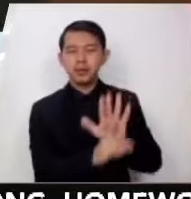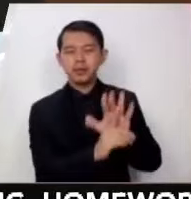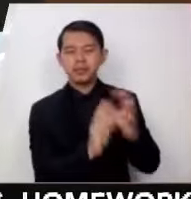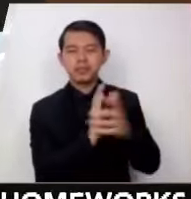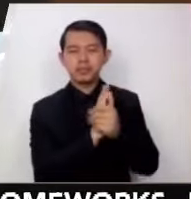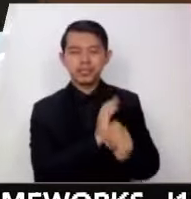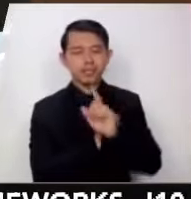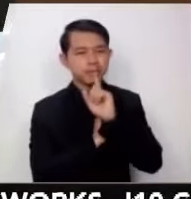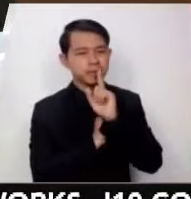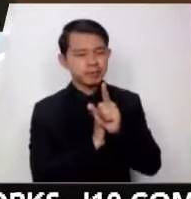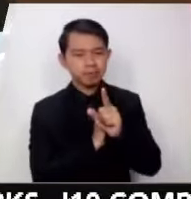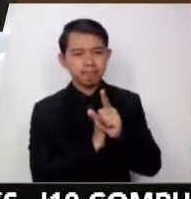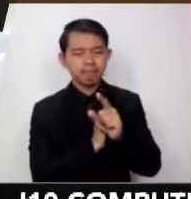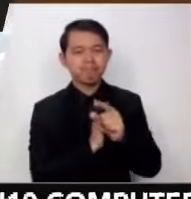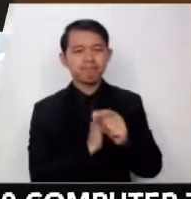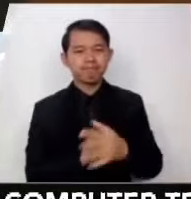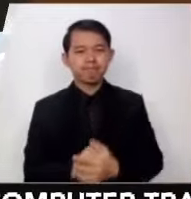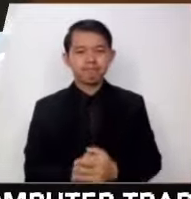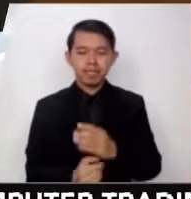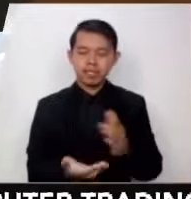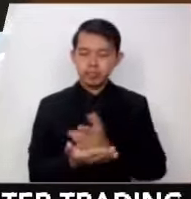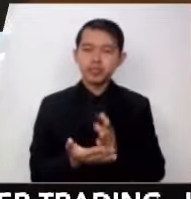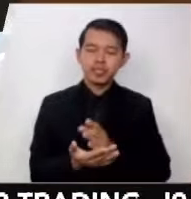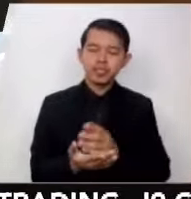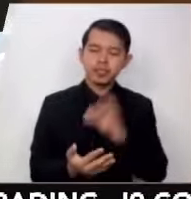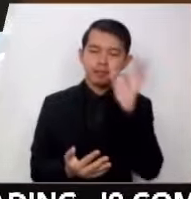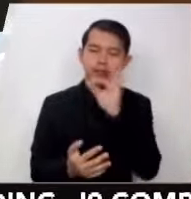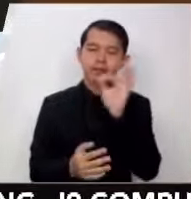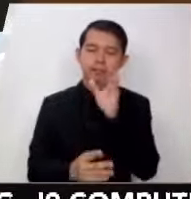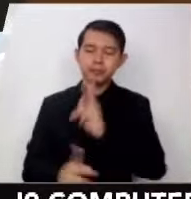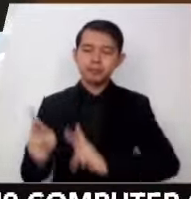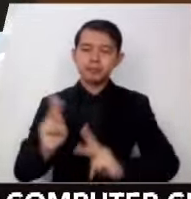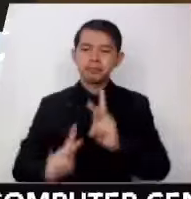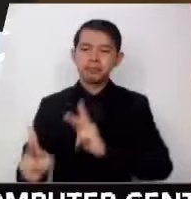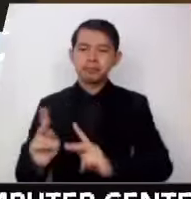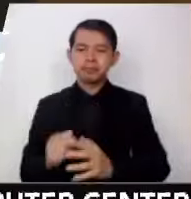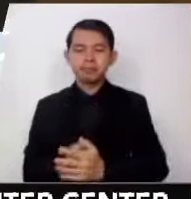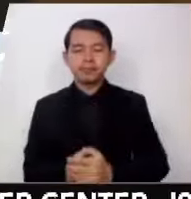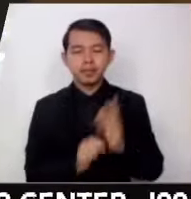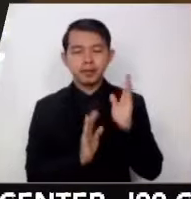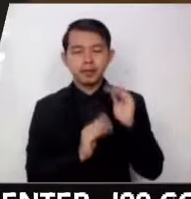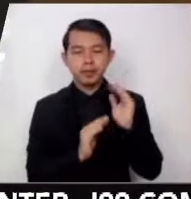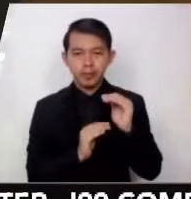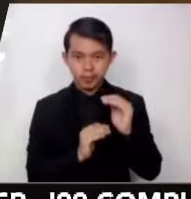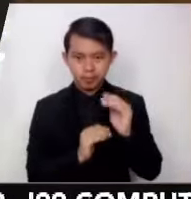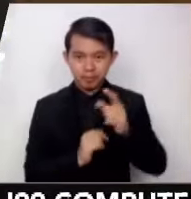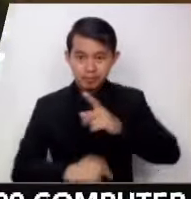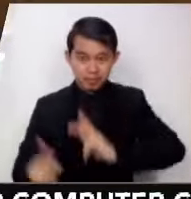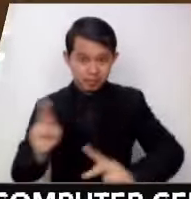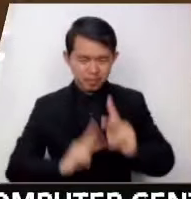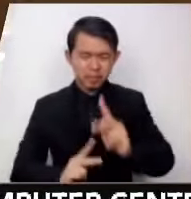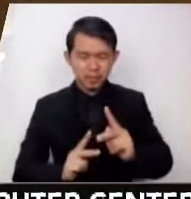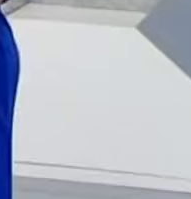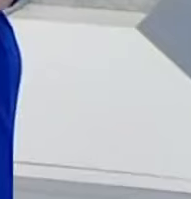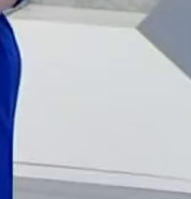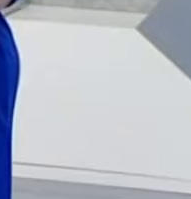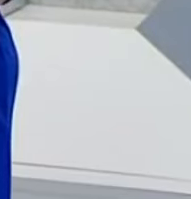now share it with the Filipino people. And I hope na abangan ang lahat ng kanyang projects dito sa